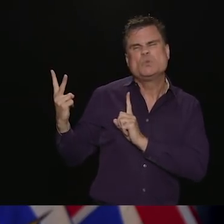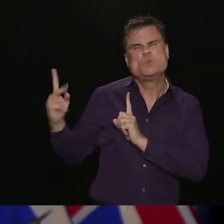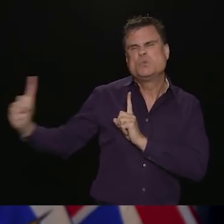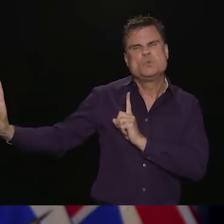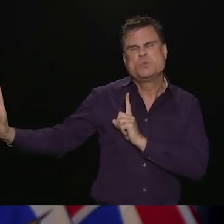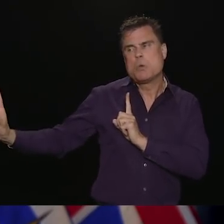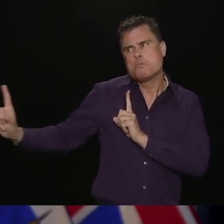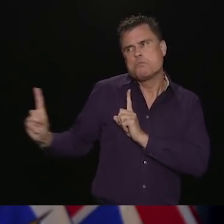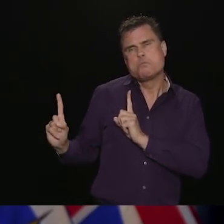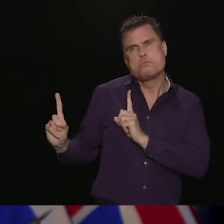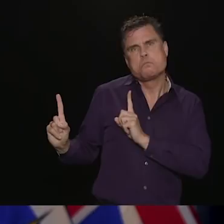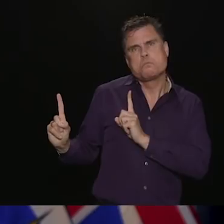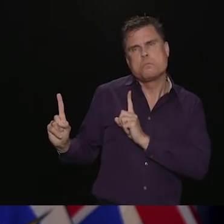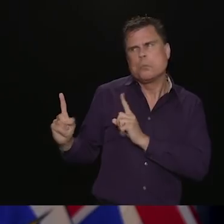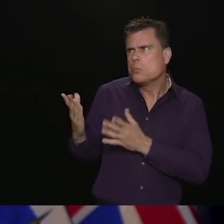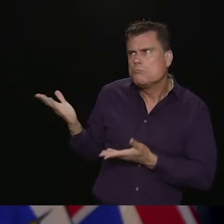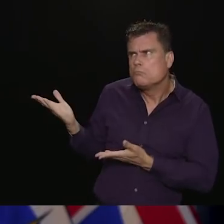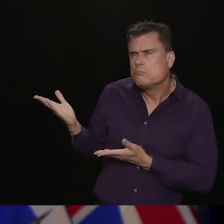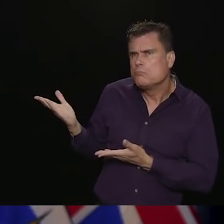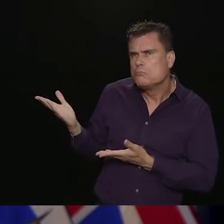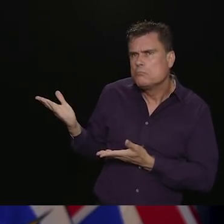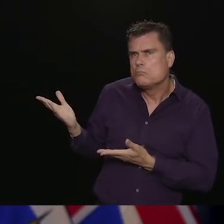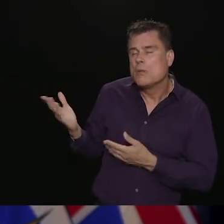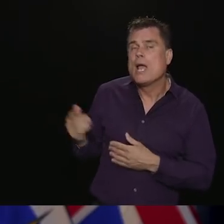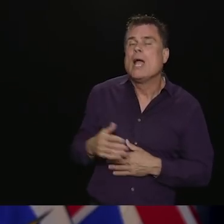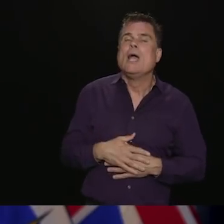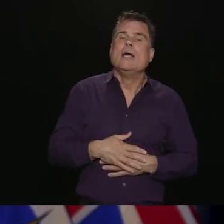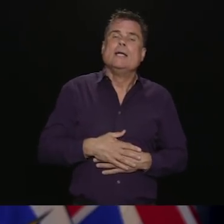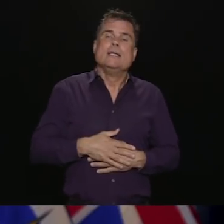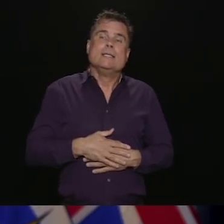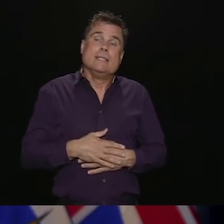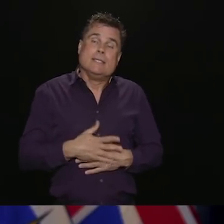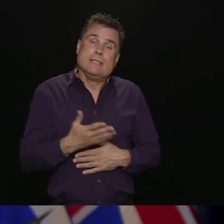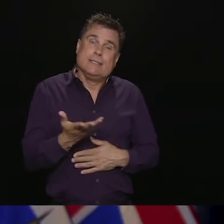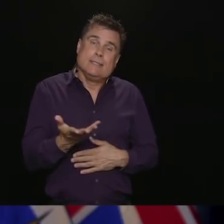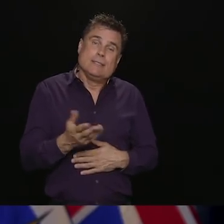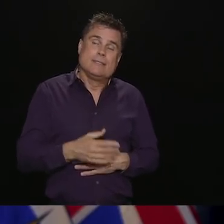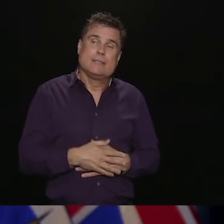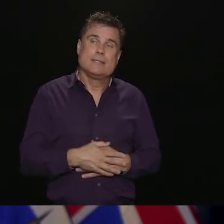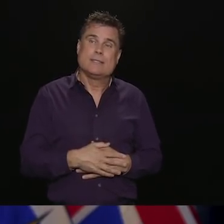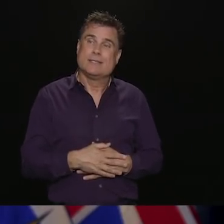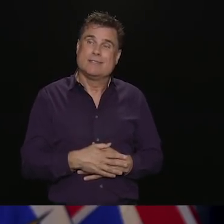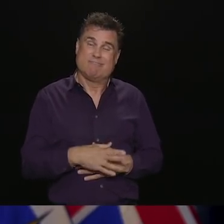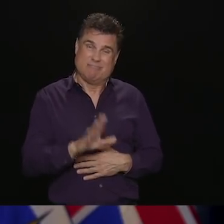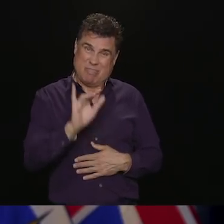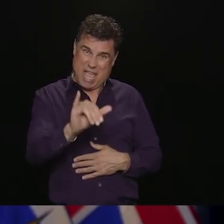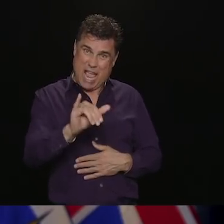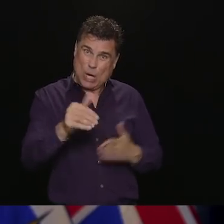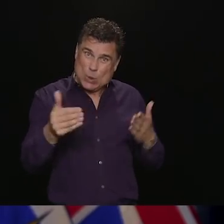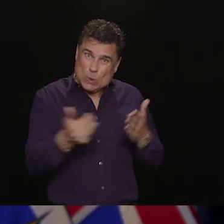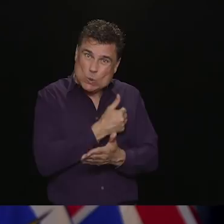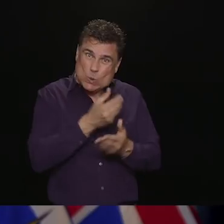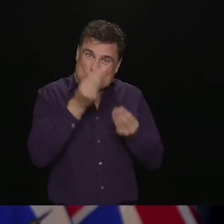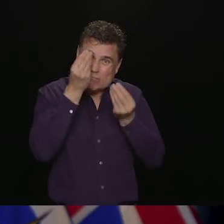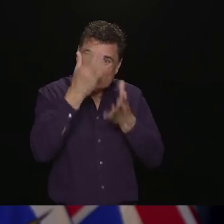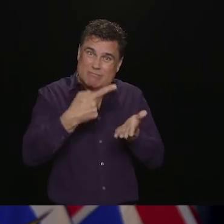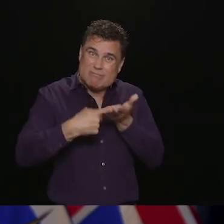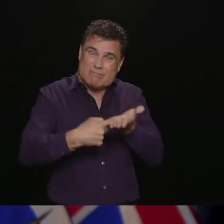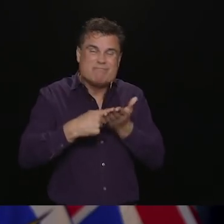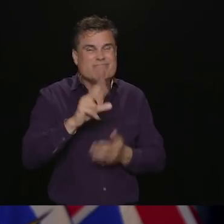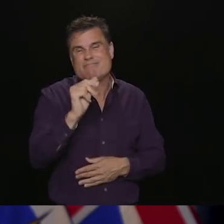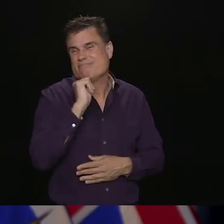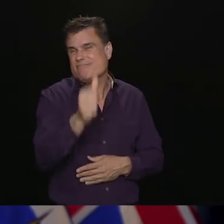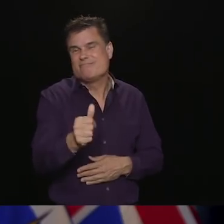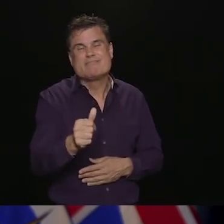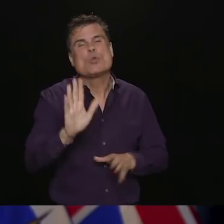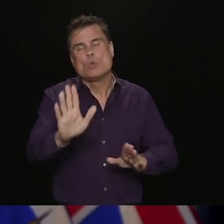we've parsed out for many years. This is not a new discussion. When we talk about droplet spread, in general,